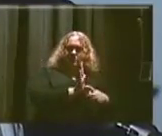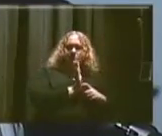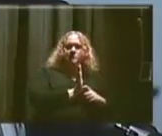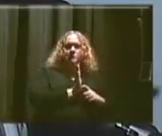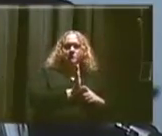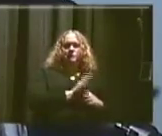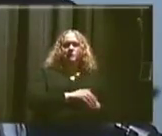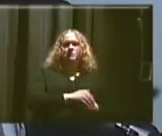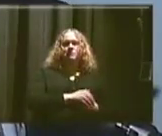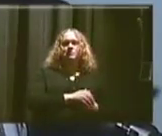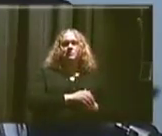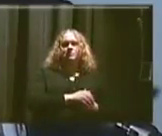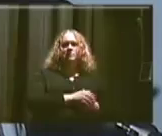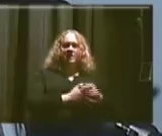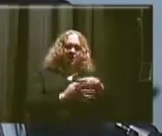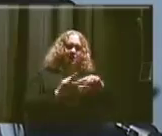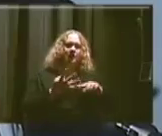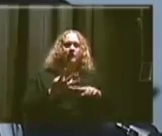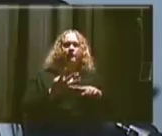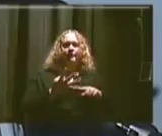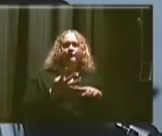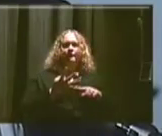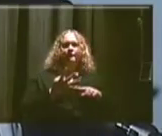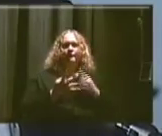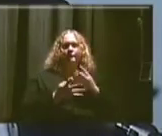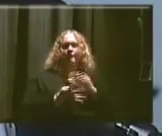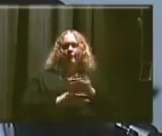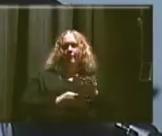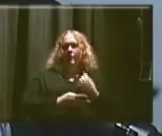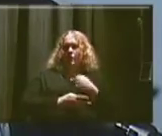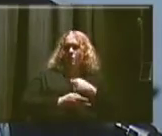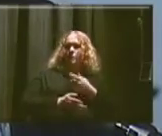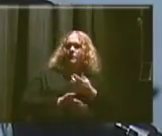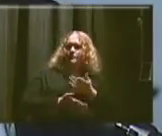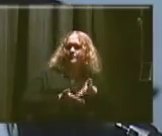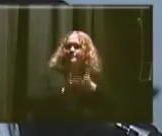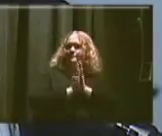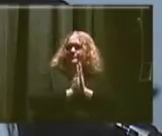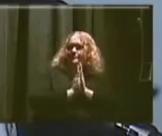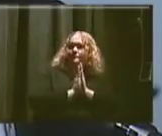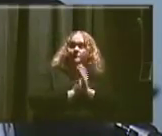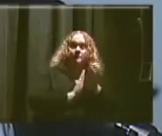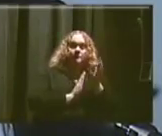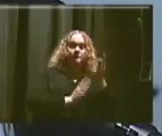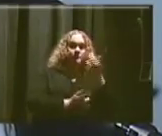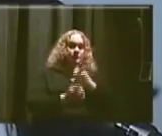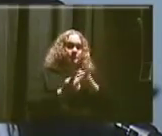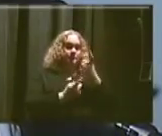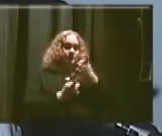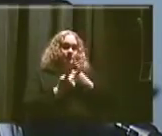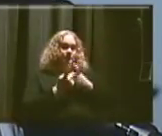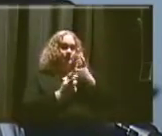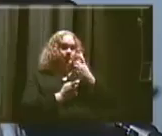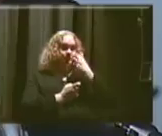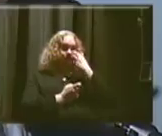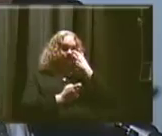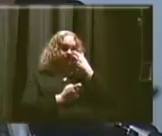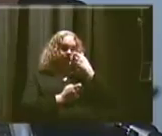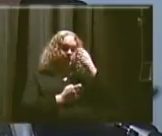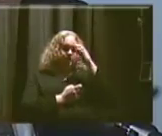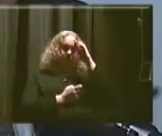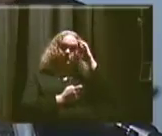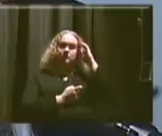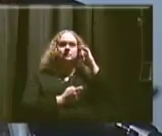and basically that's the four waivers. So if you have any questions, I'll be happy to try to answer. Okay, I think there probably will be